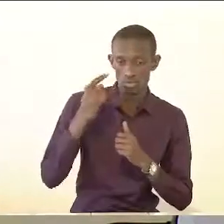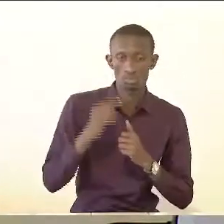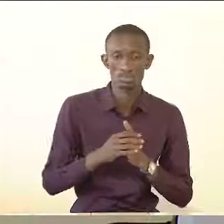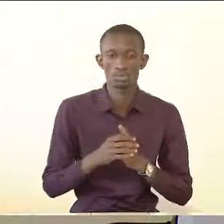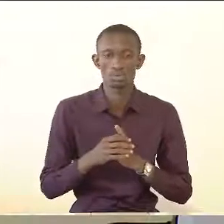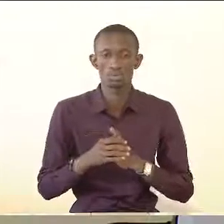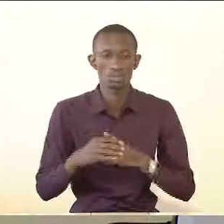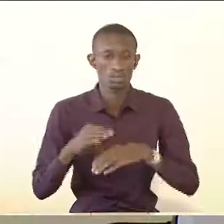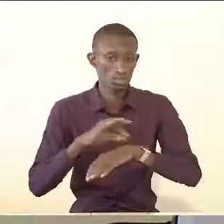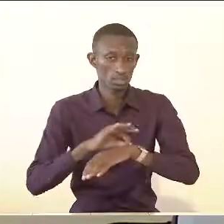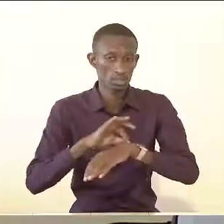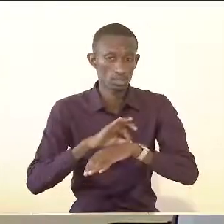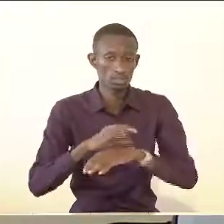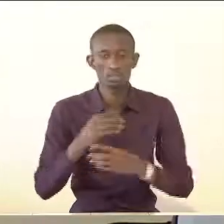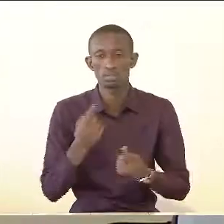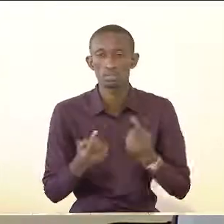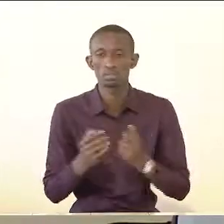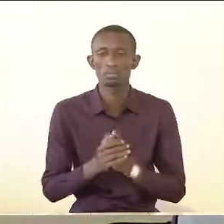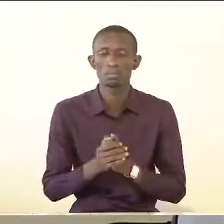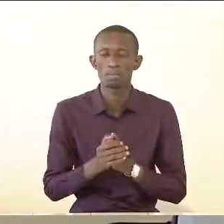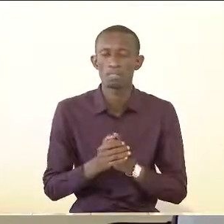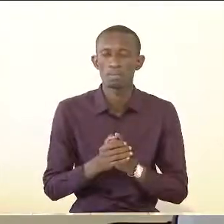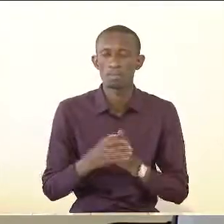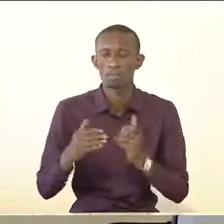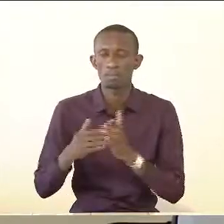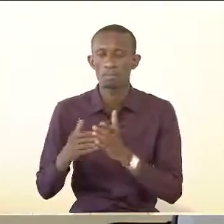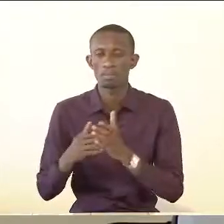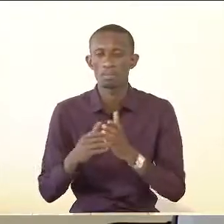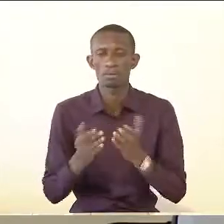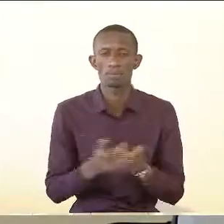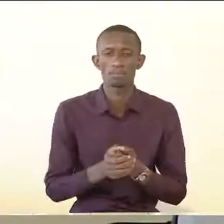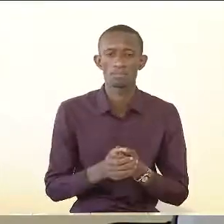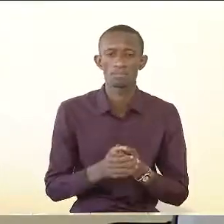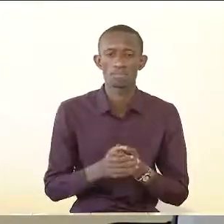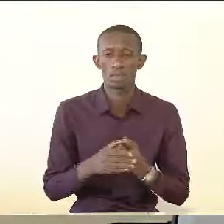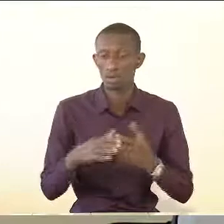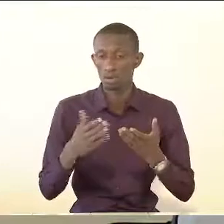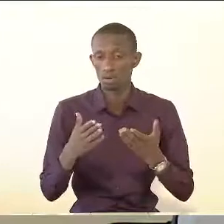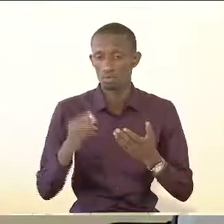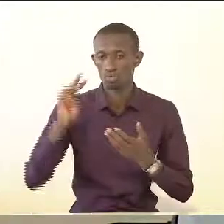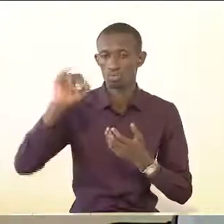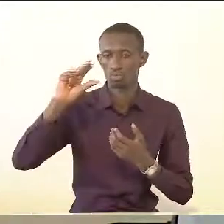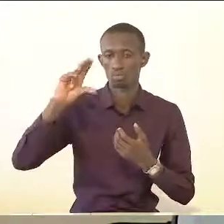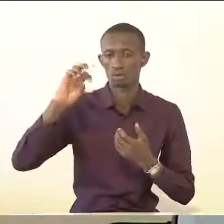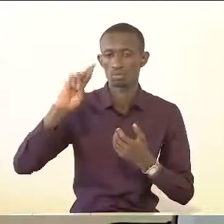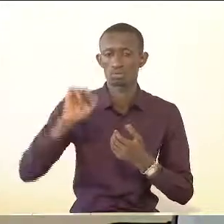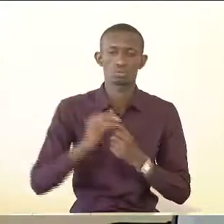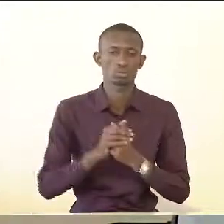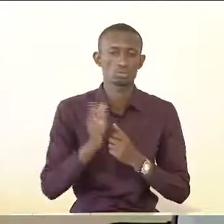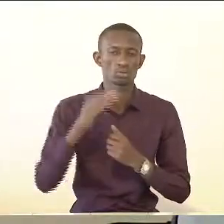the entry of pathogens and other microorganisms, and even